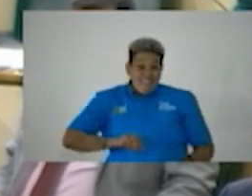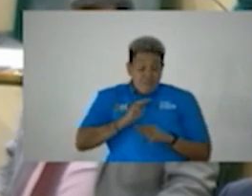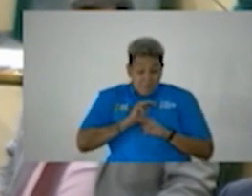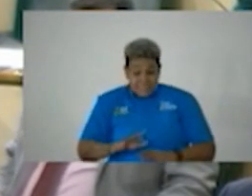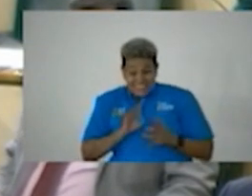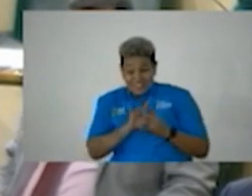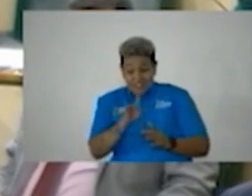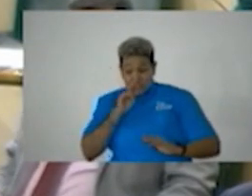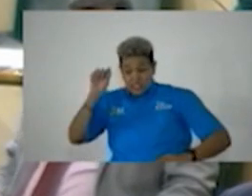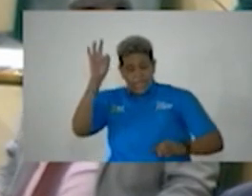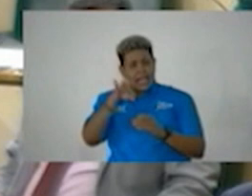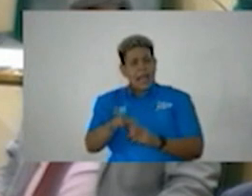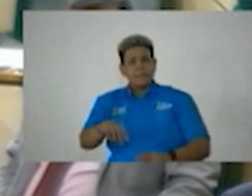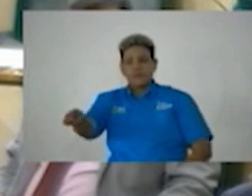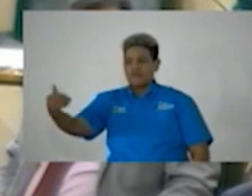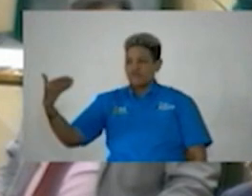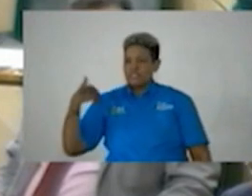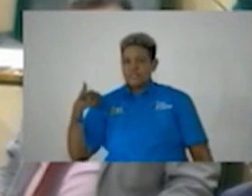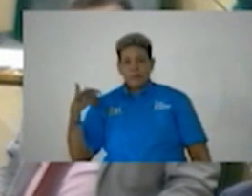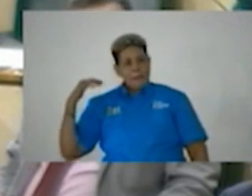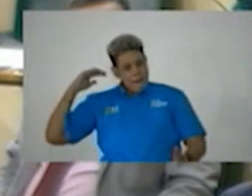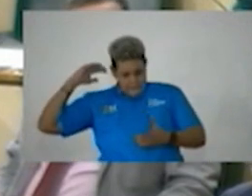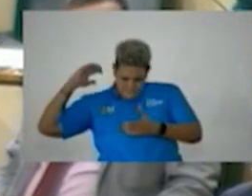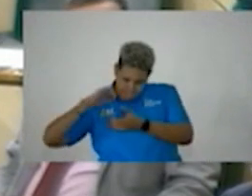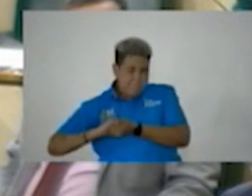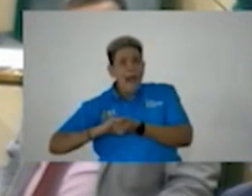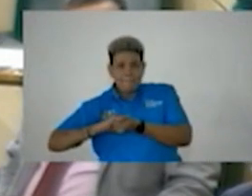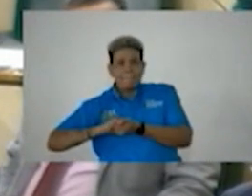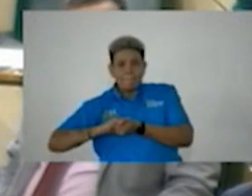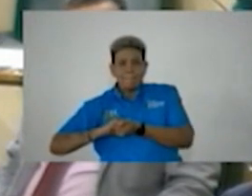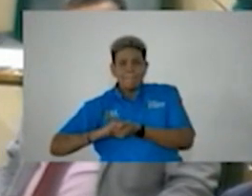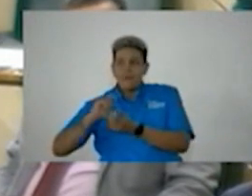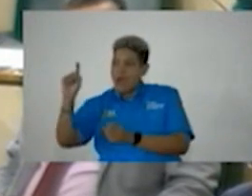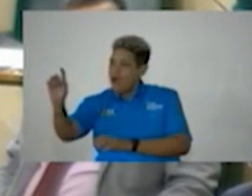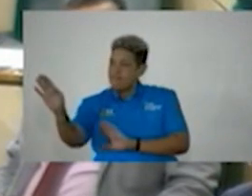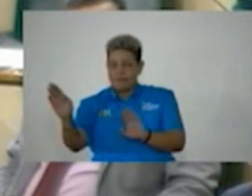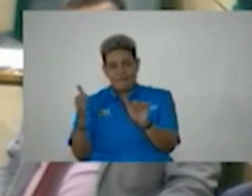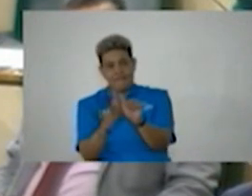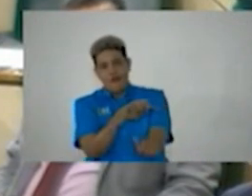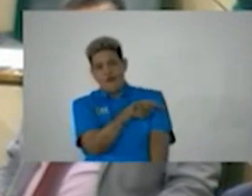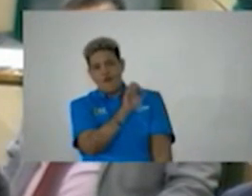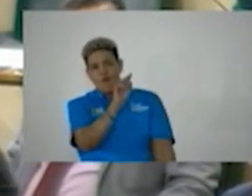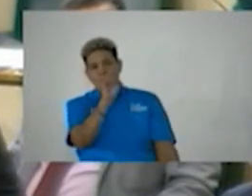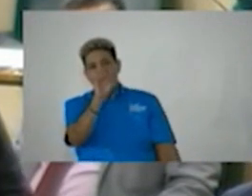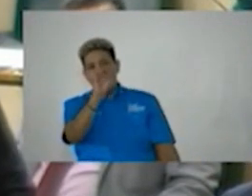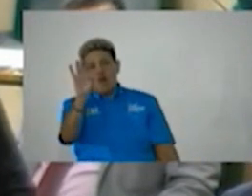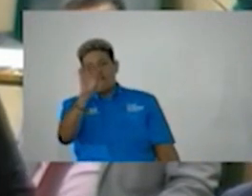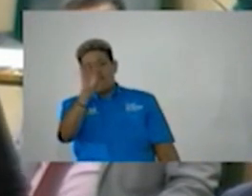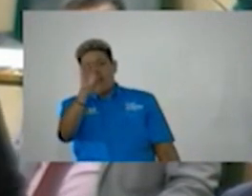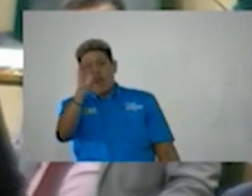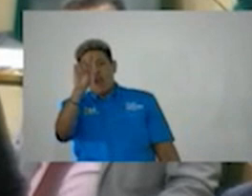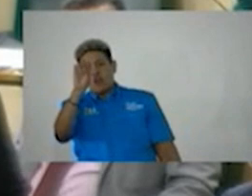cabinet is bounded by the code of conduct in Ministry Paper